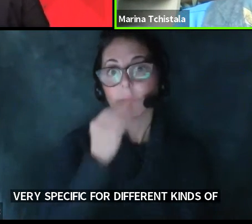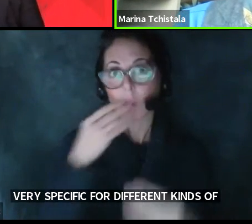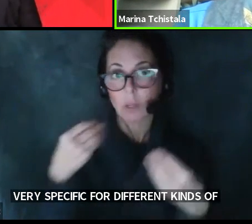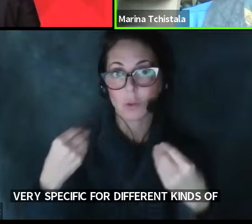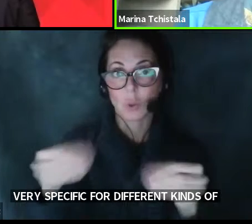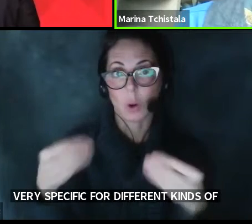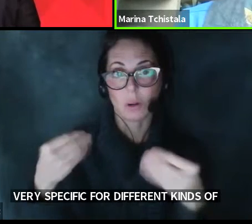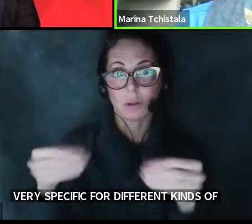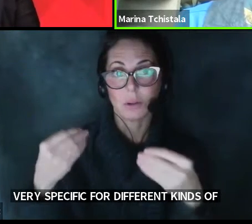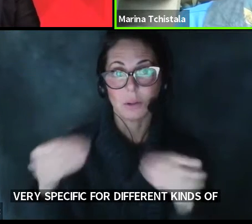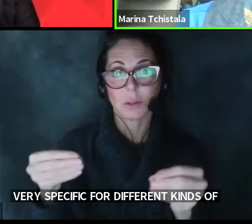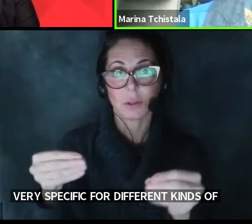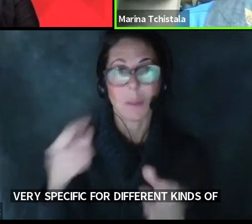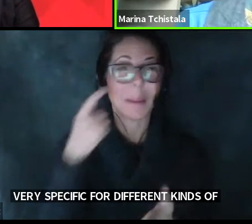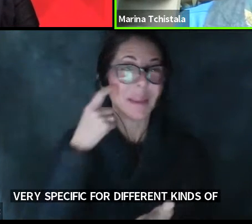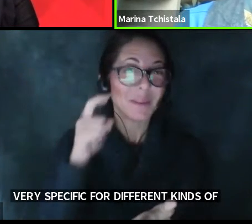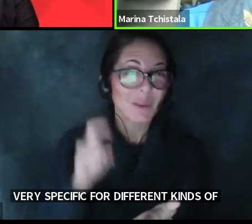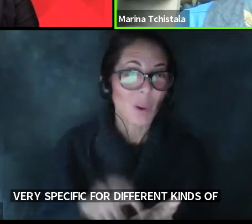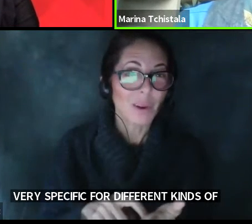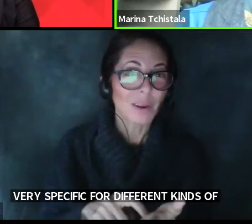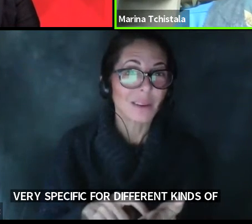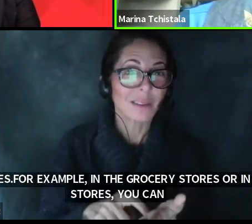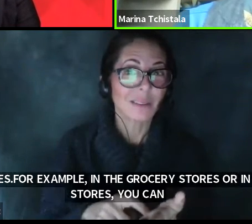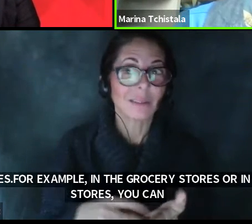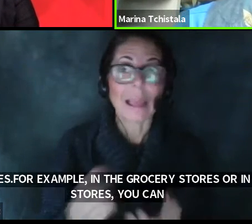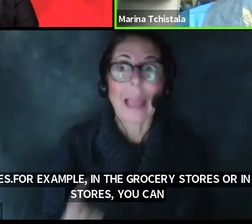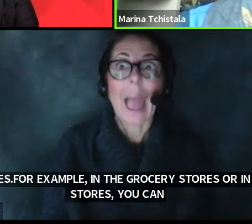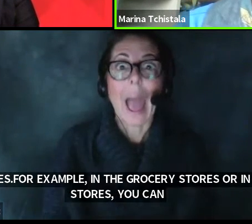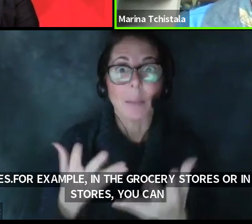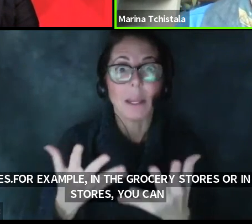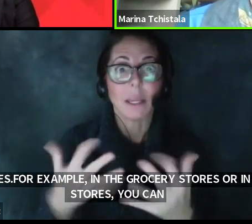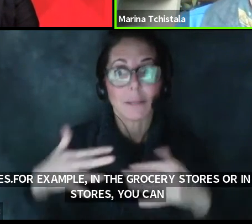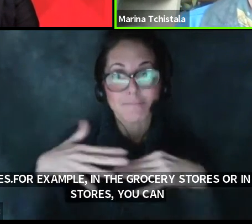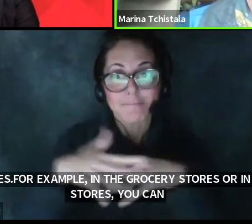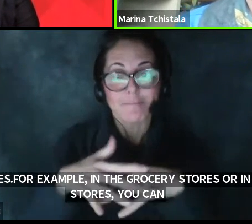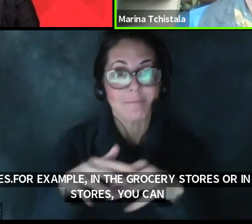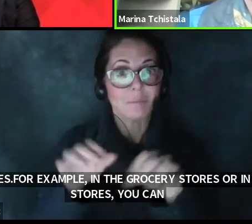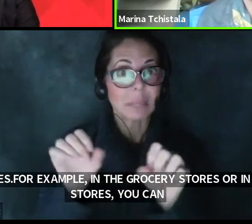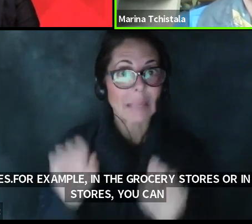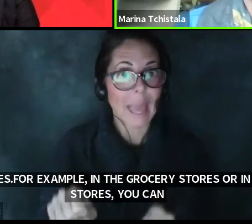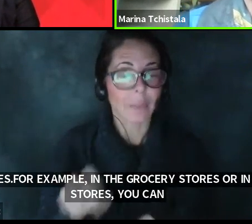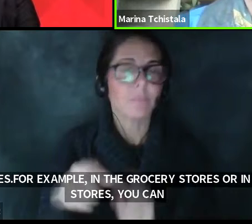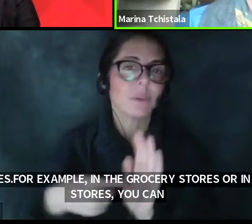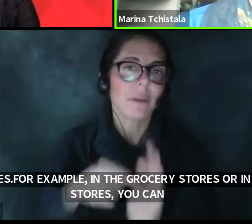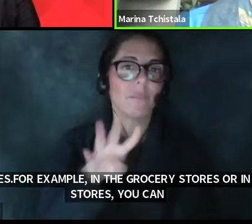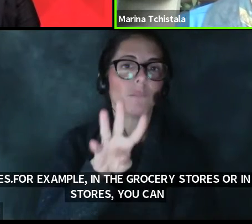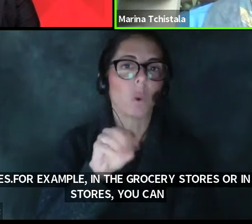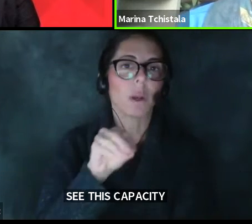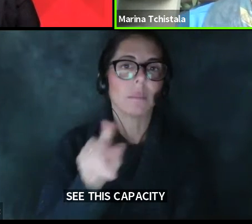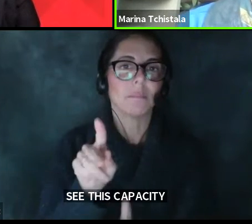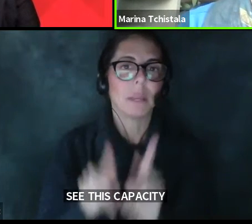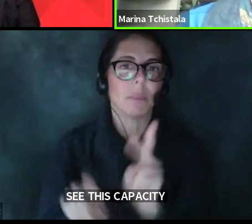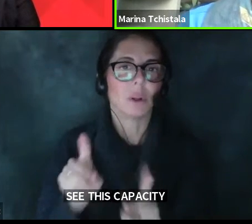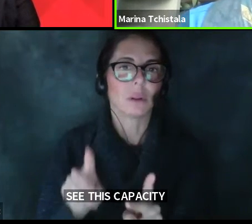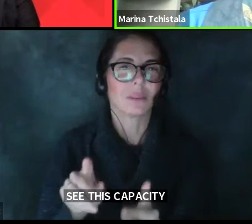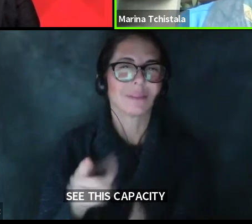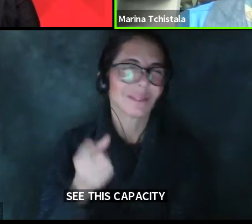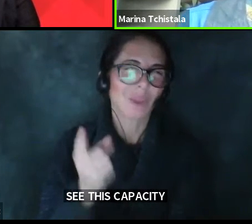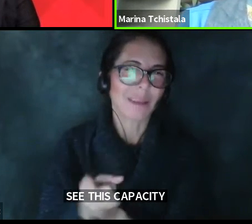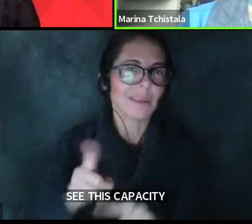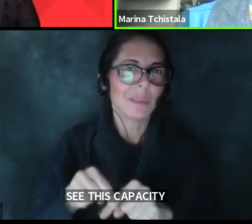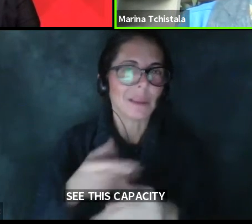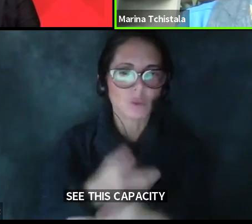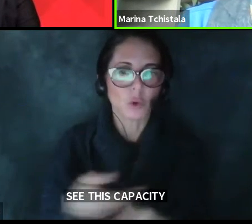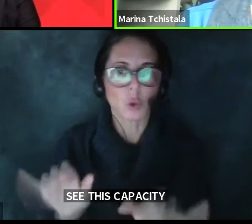see this capacity is 40 people, right? So, which is inside, for example, for the grocery store. It depends on the room.